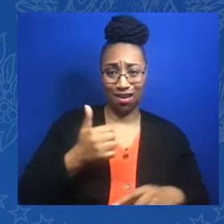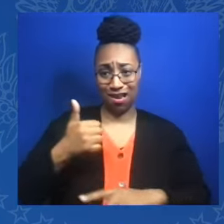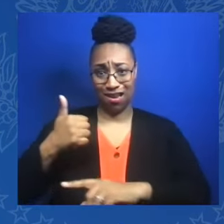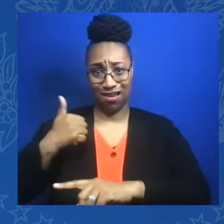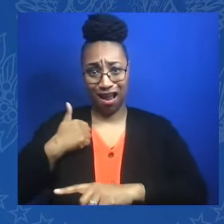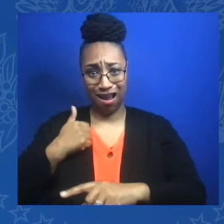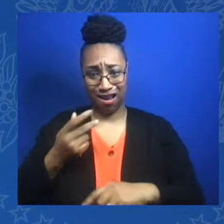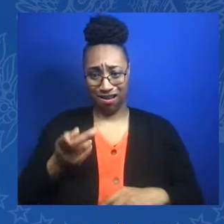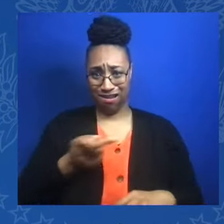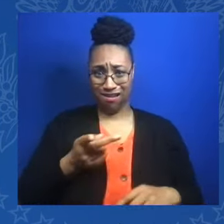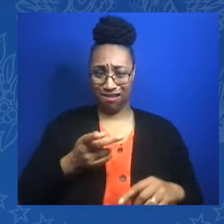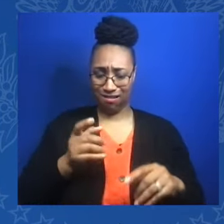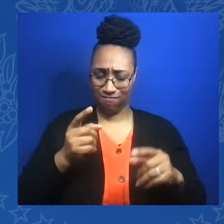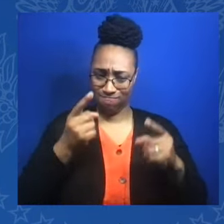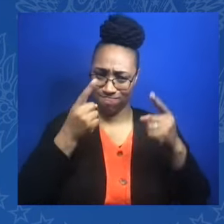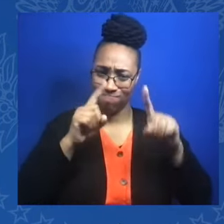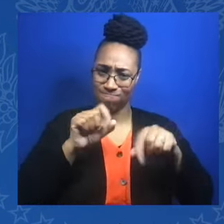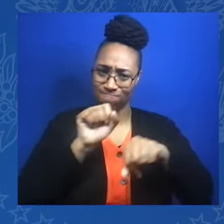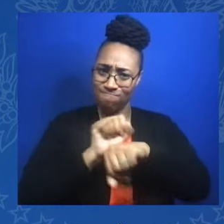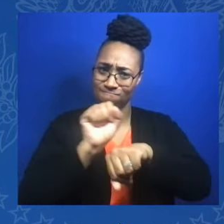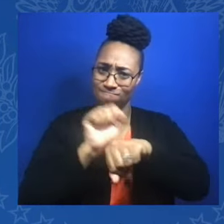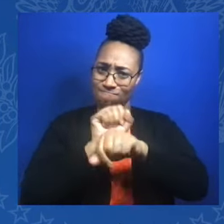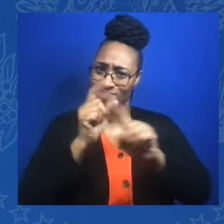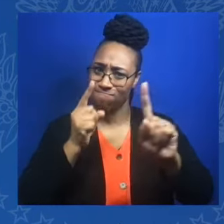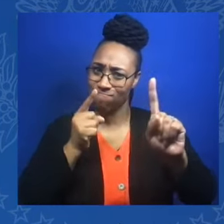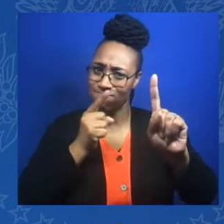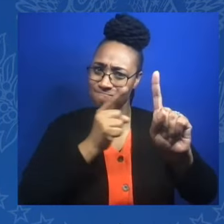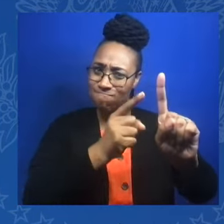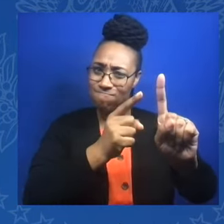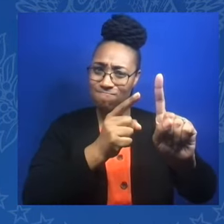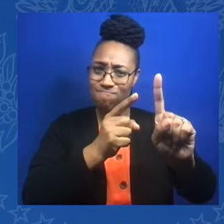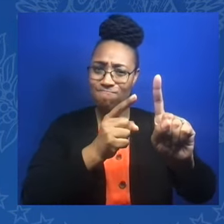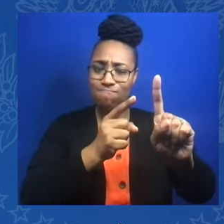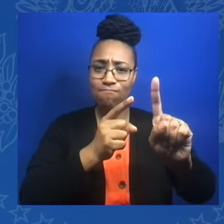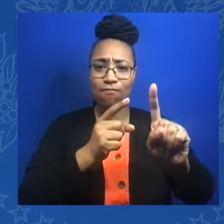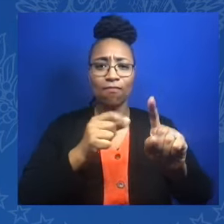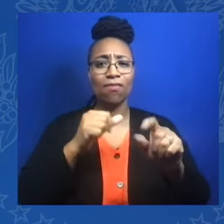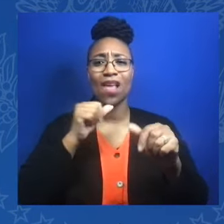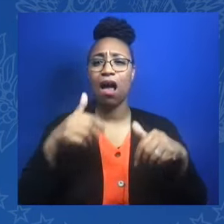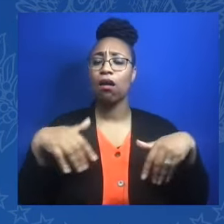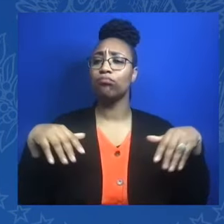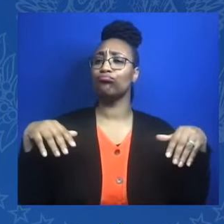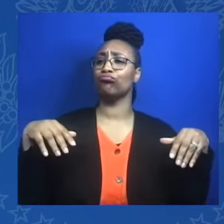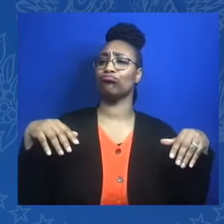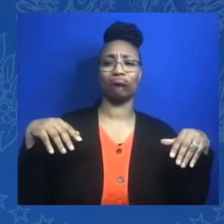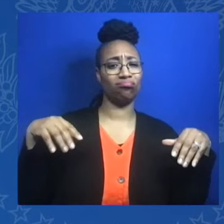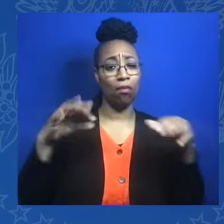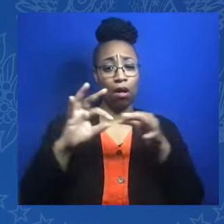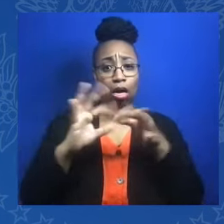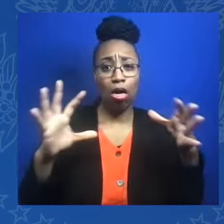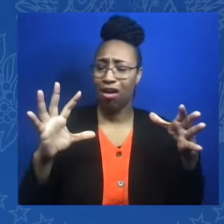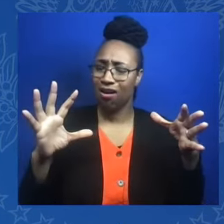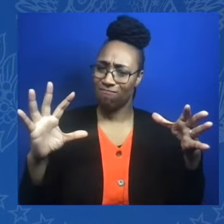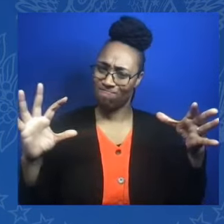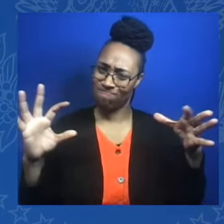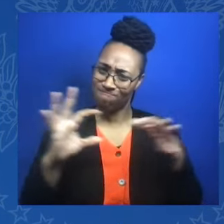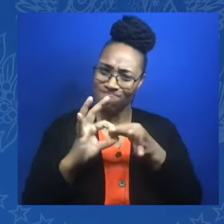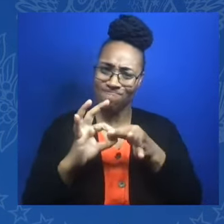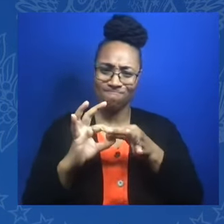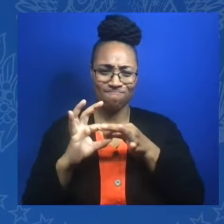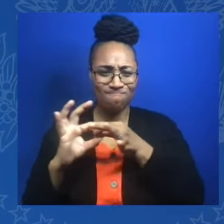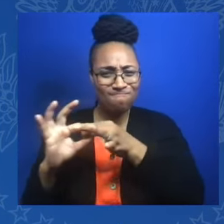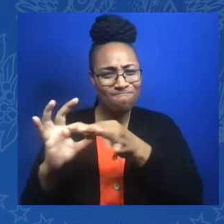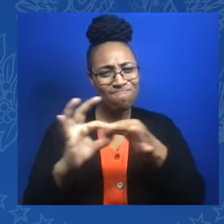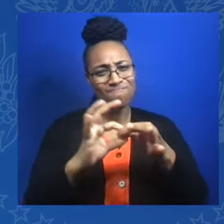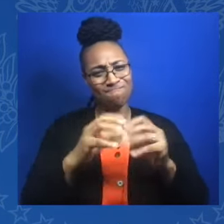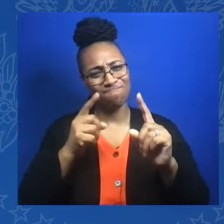will continue to work together to create jobs and to build economies and societies